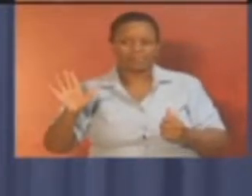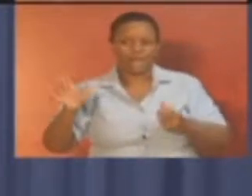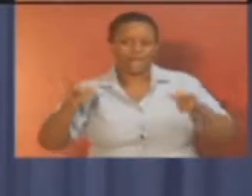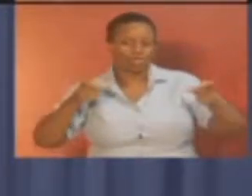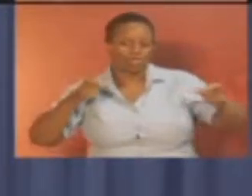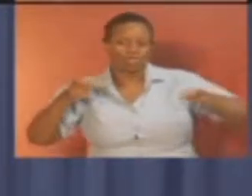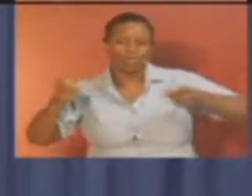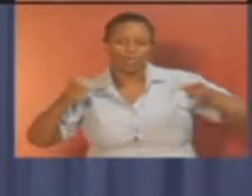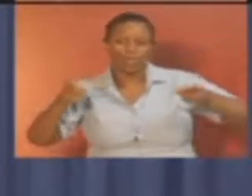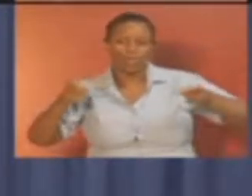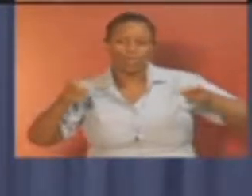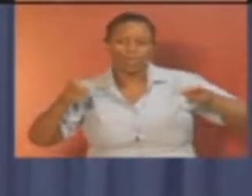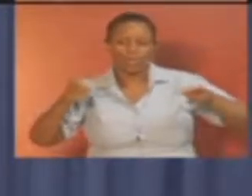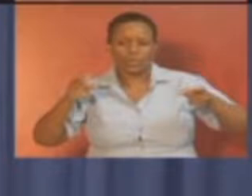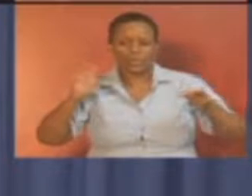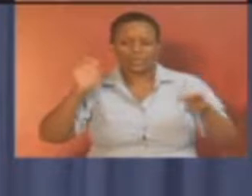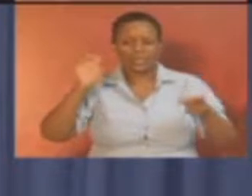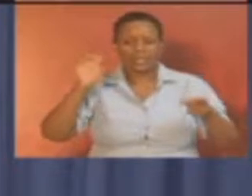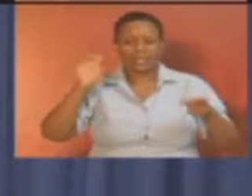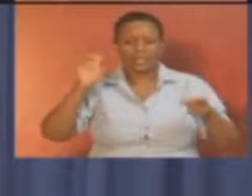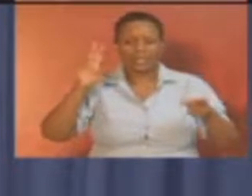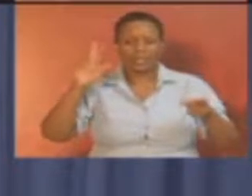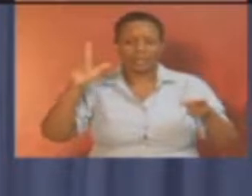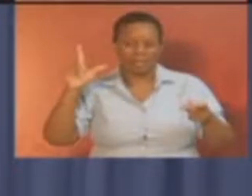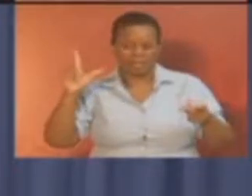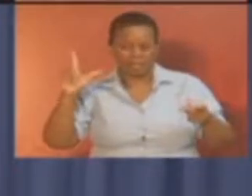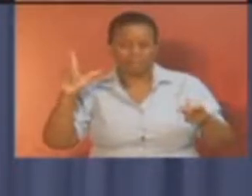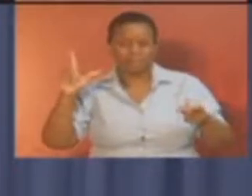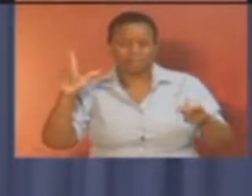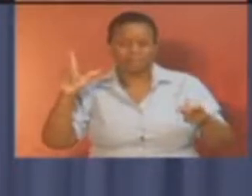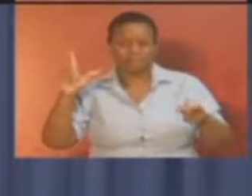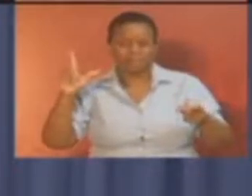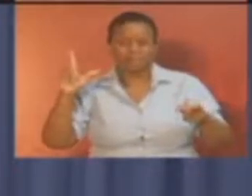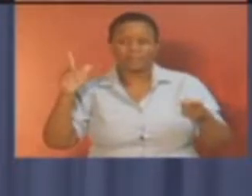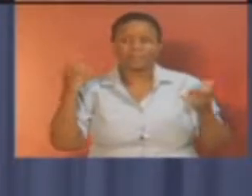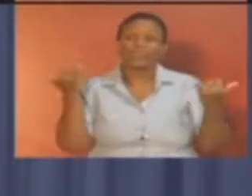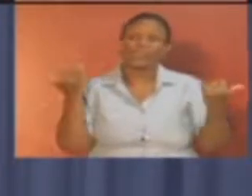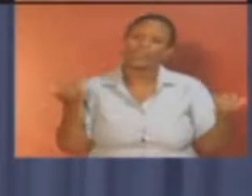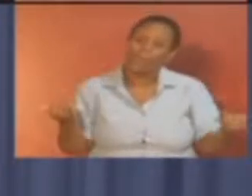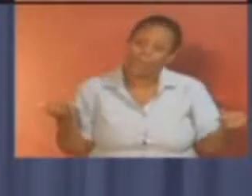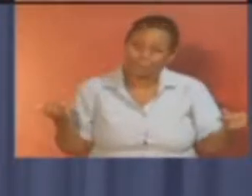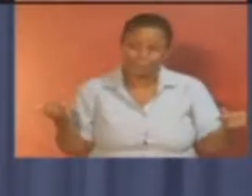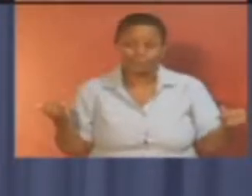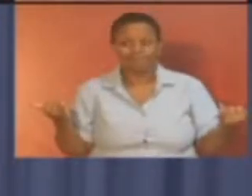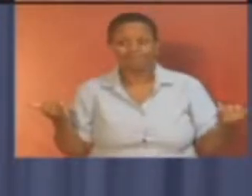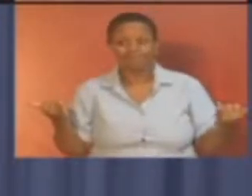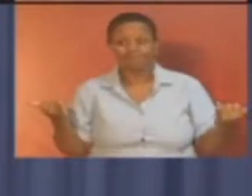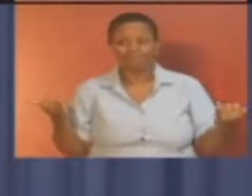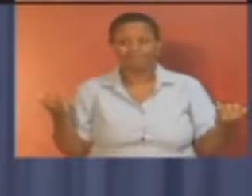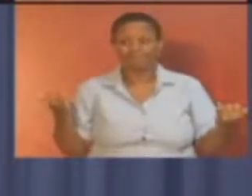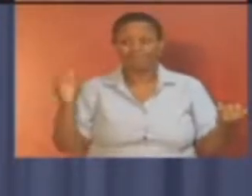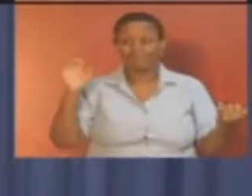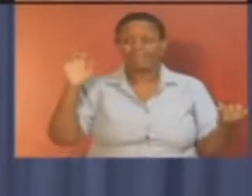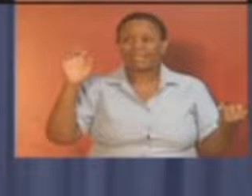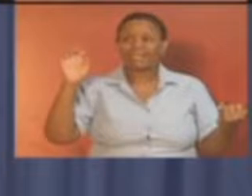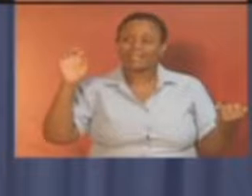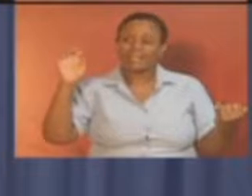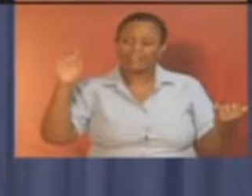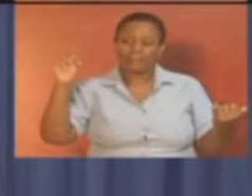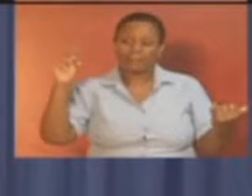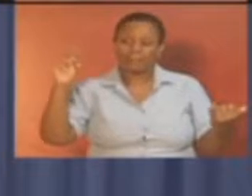Ebola vaccine. Similar thing now applies to the Moderna vaccine, which got emergency